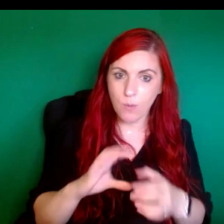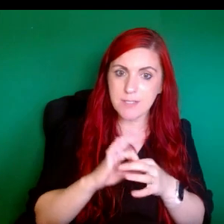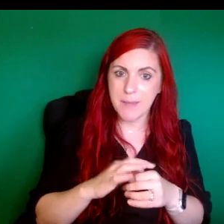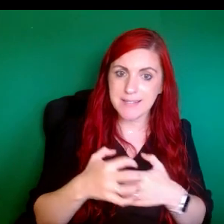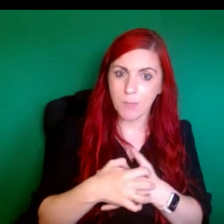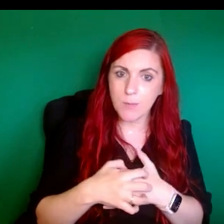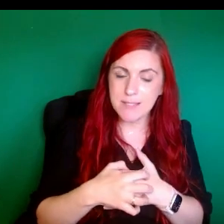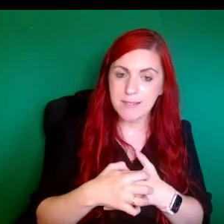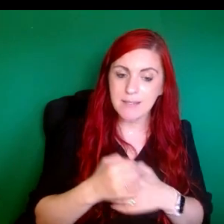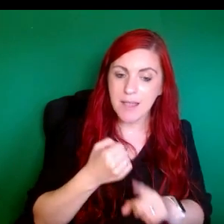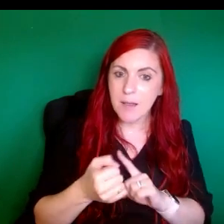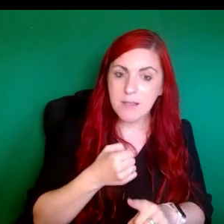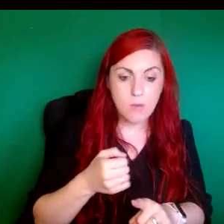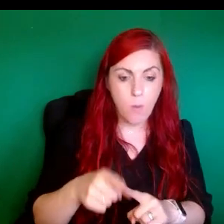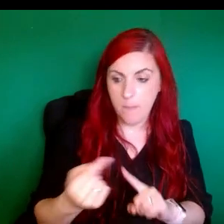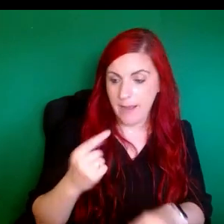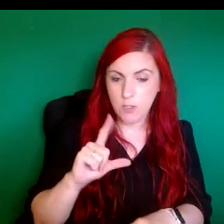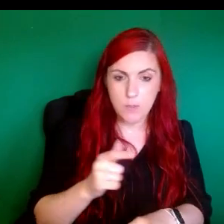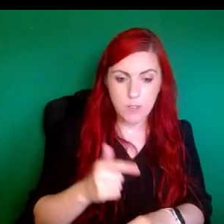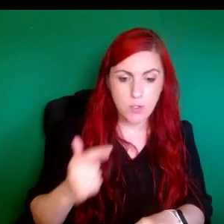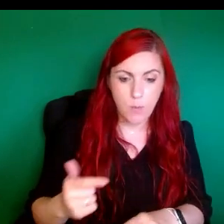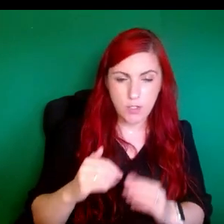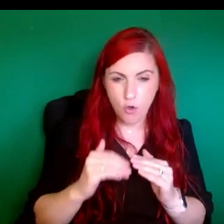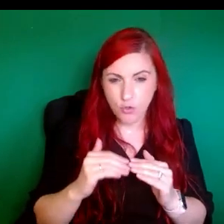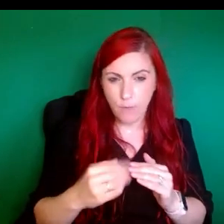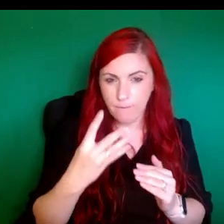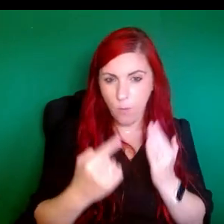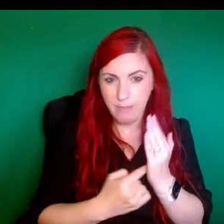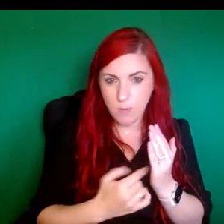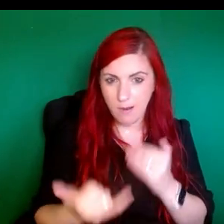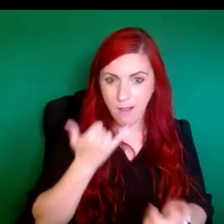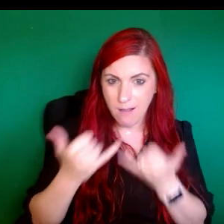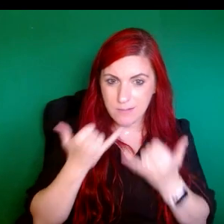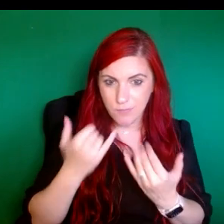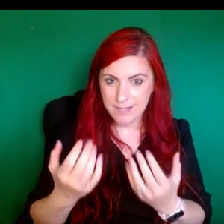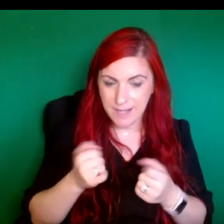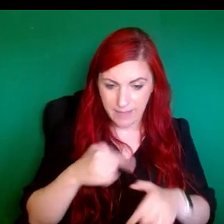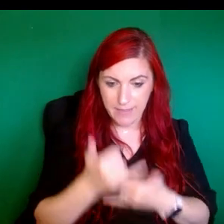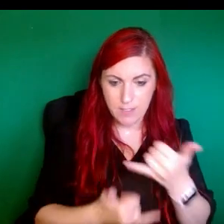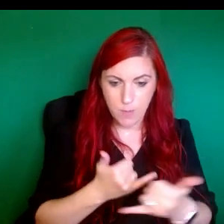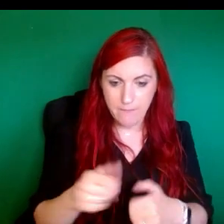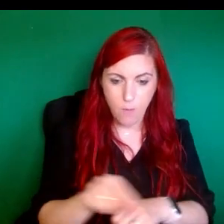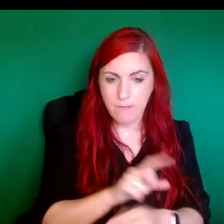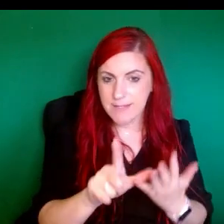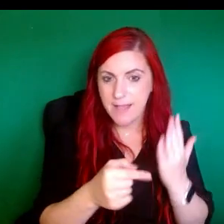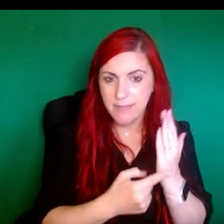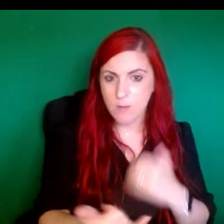short of 4,000 calls come through. And this year we've had over 7,000 phone calls come through, which is a massive